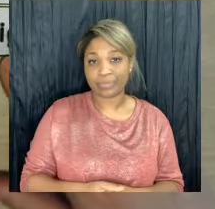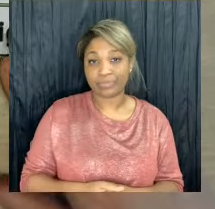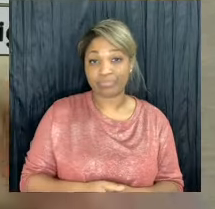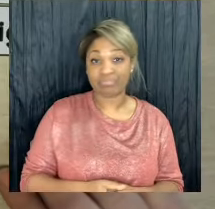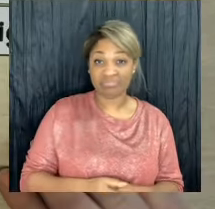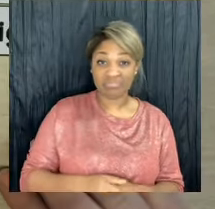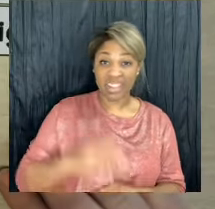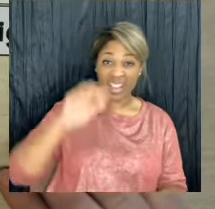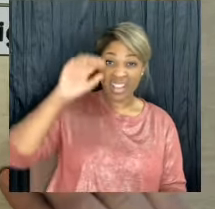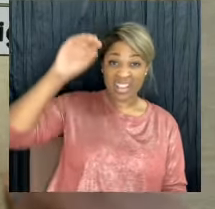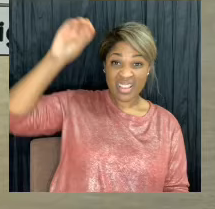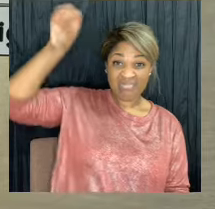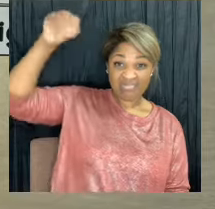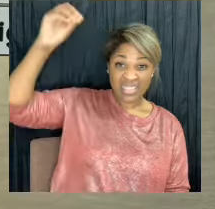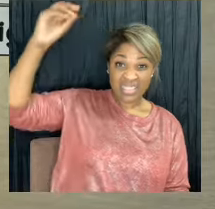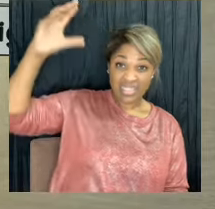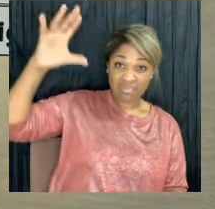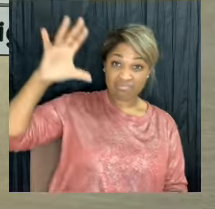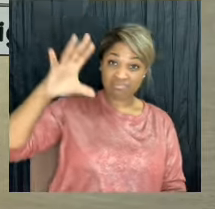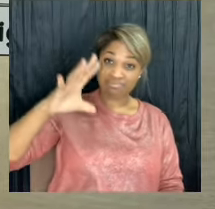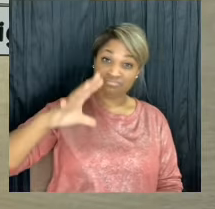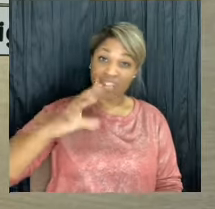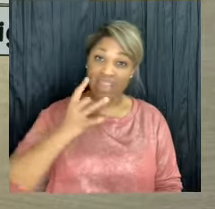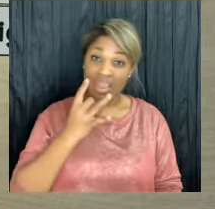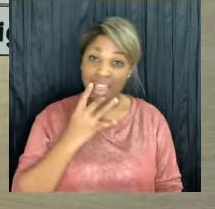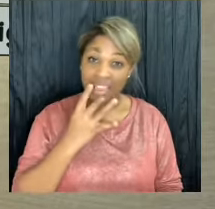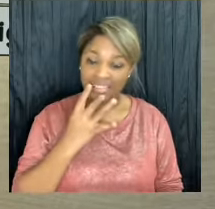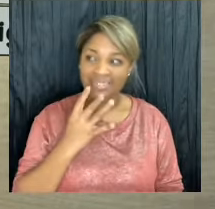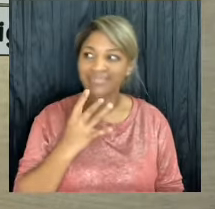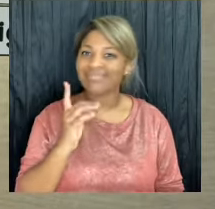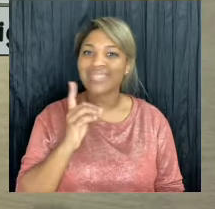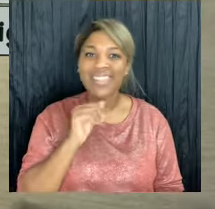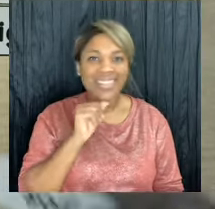Sunlight, also non-living.